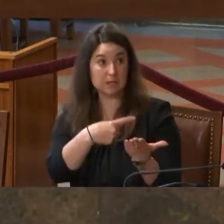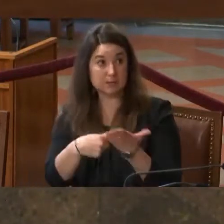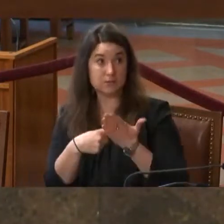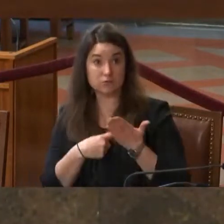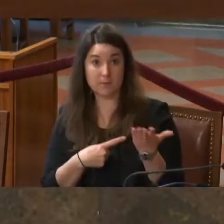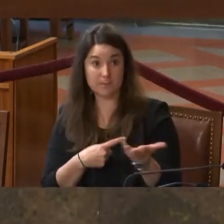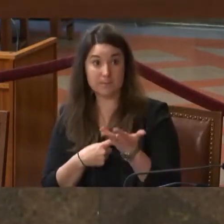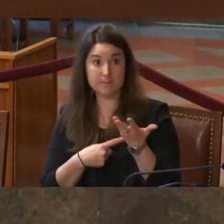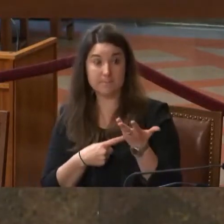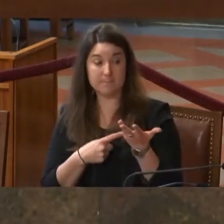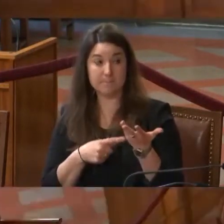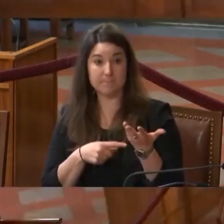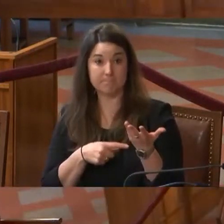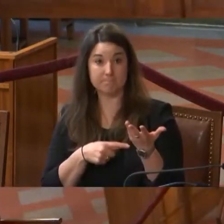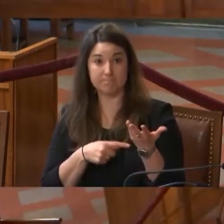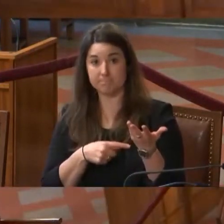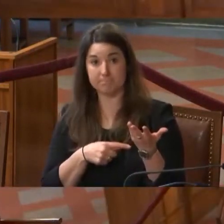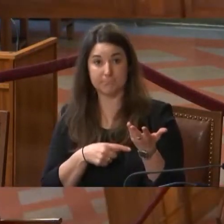bill?